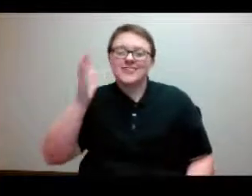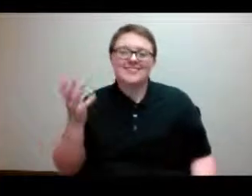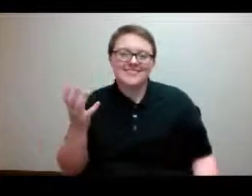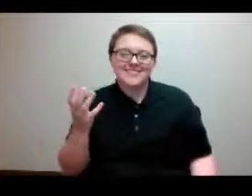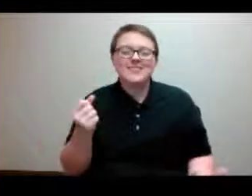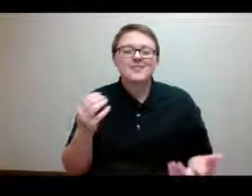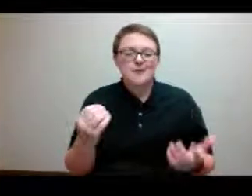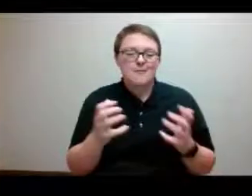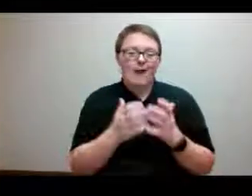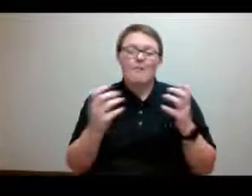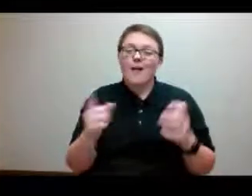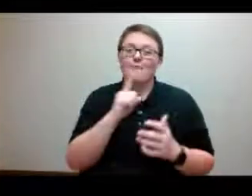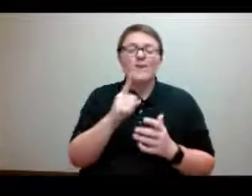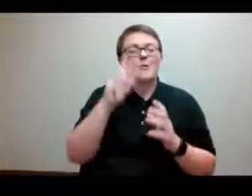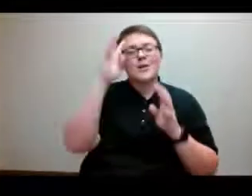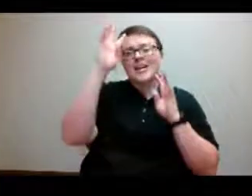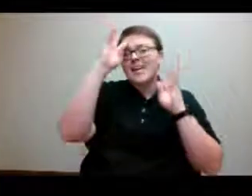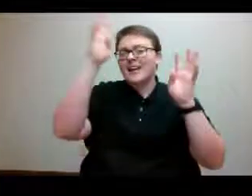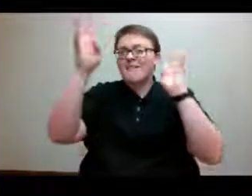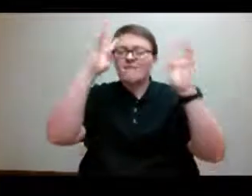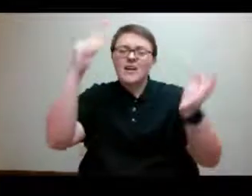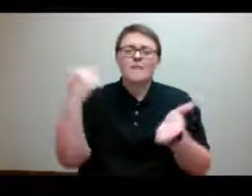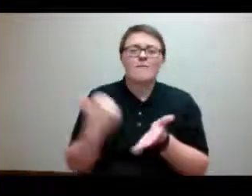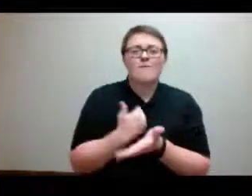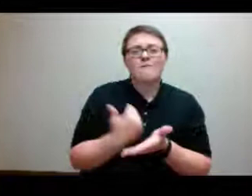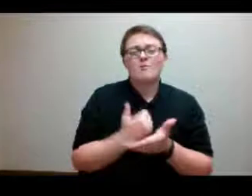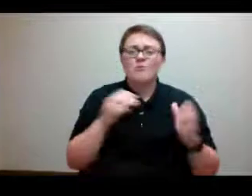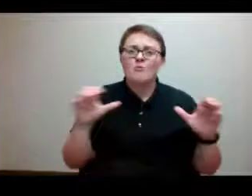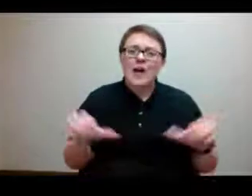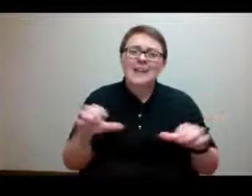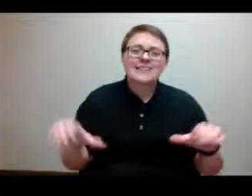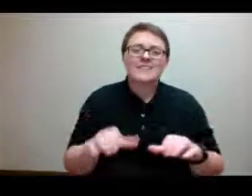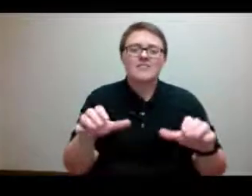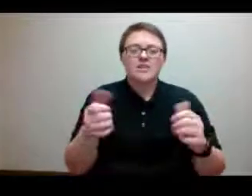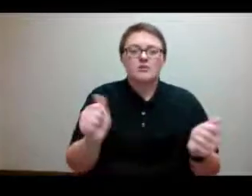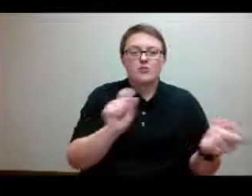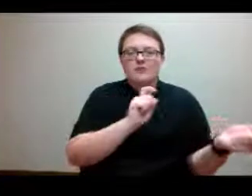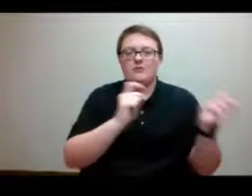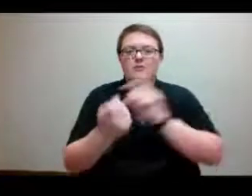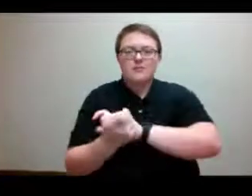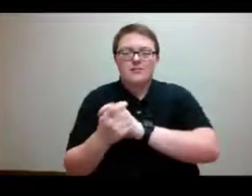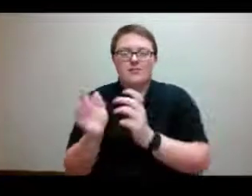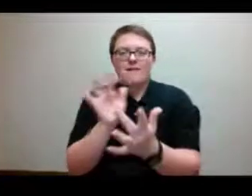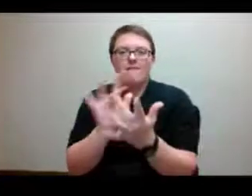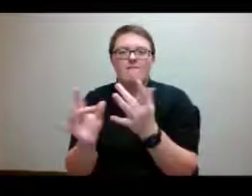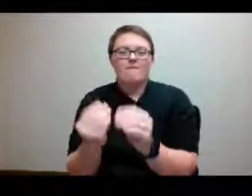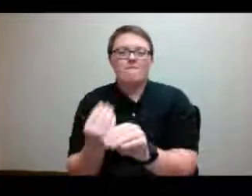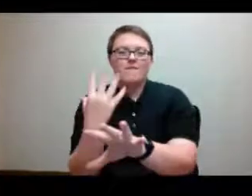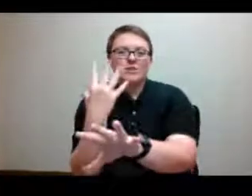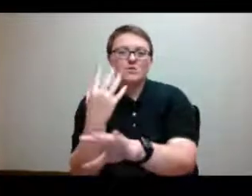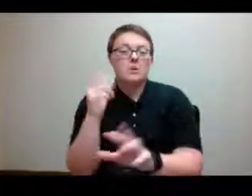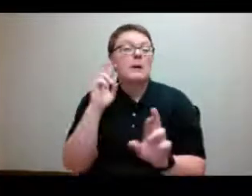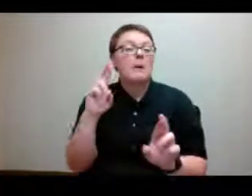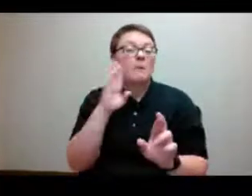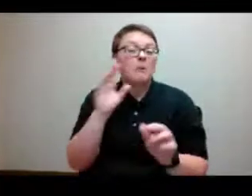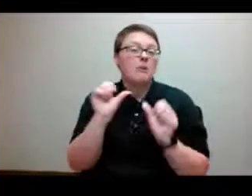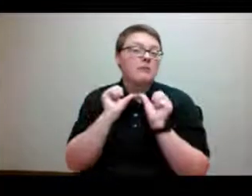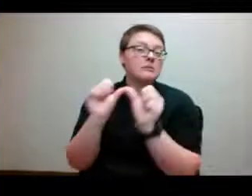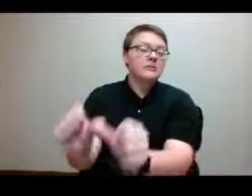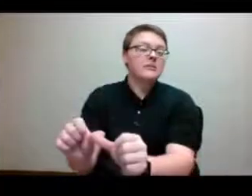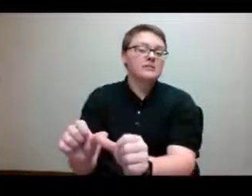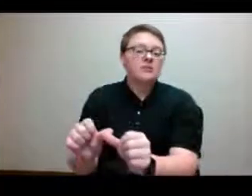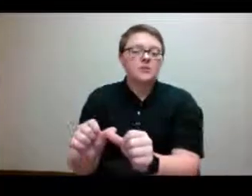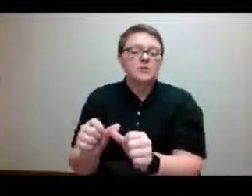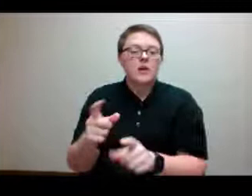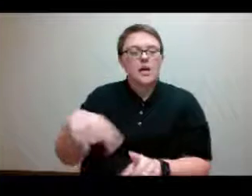really innovative activity in converting things to virtual, and I hope that will continue. And what all you guys